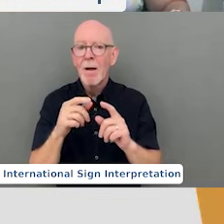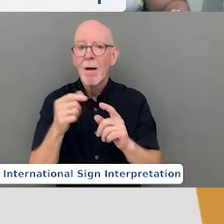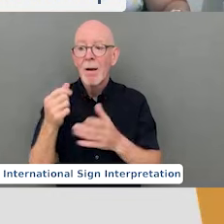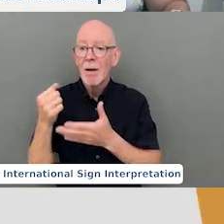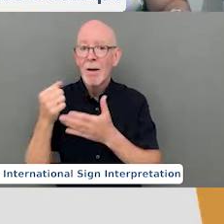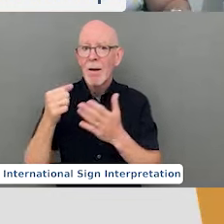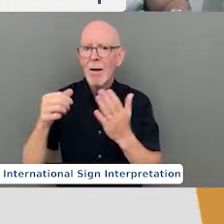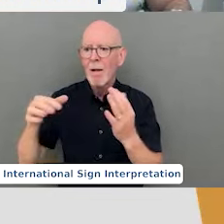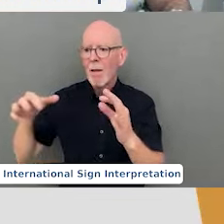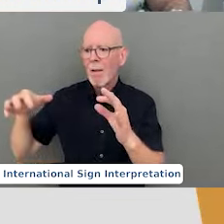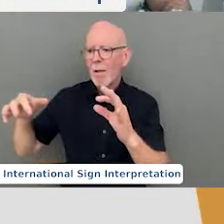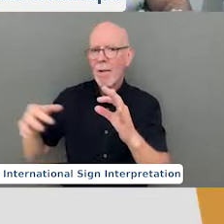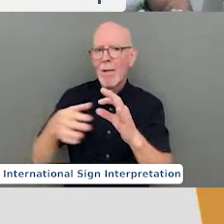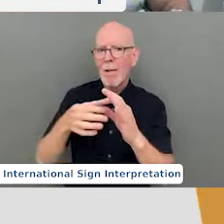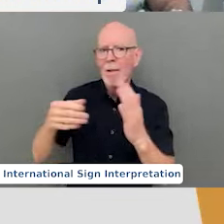direction,